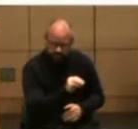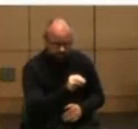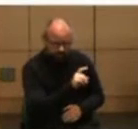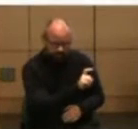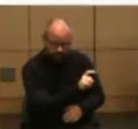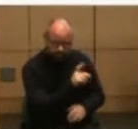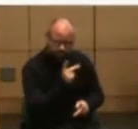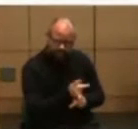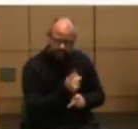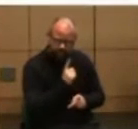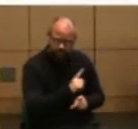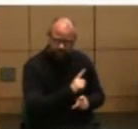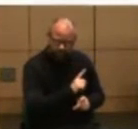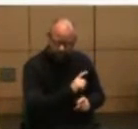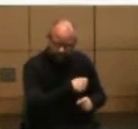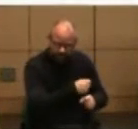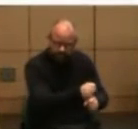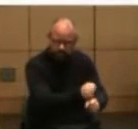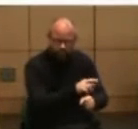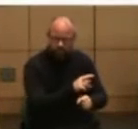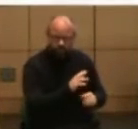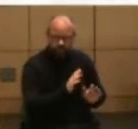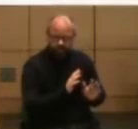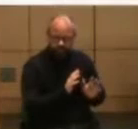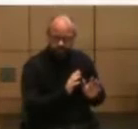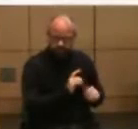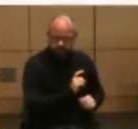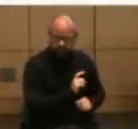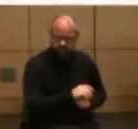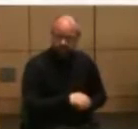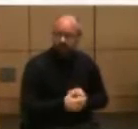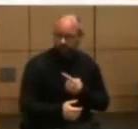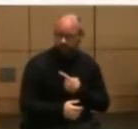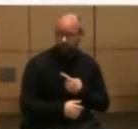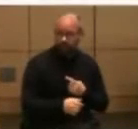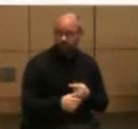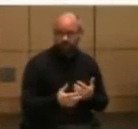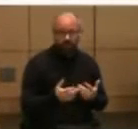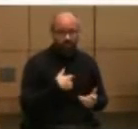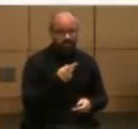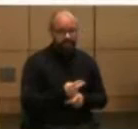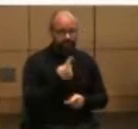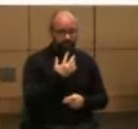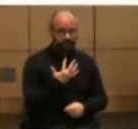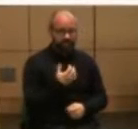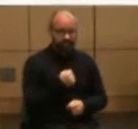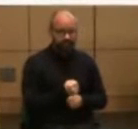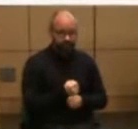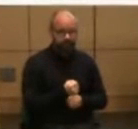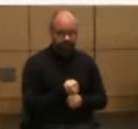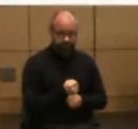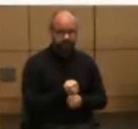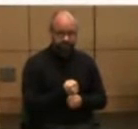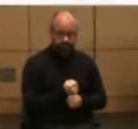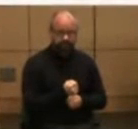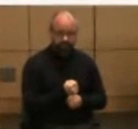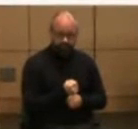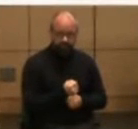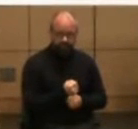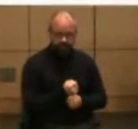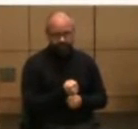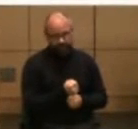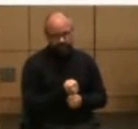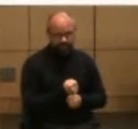it very, very long, or is it not available to you? Yeah, so they are available for 5 years. There are some obstacles in